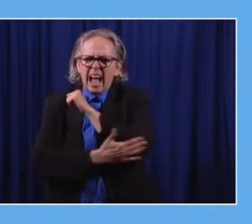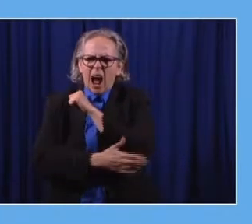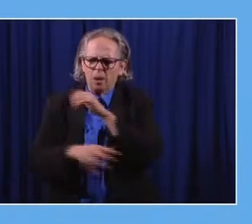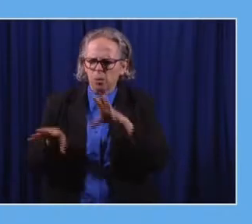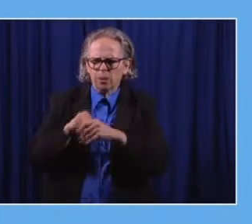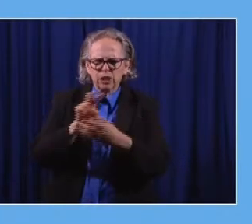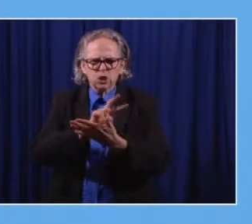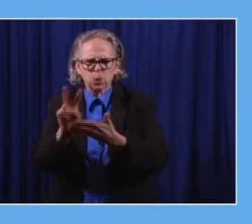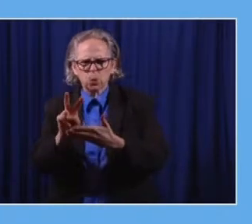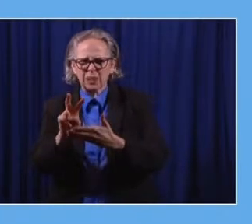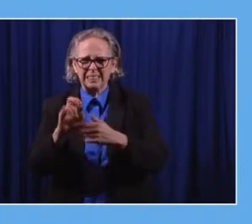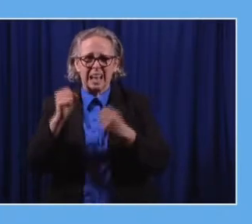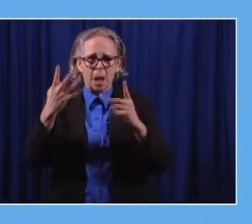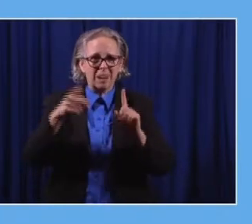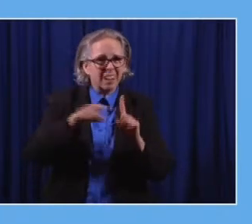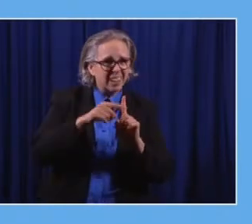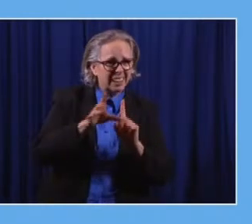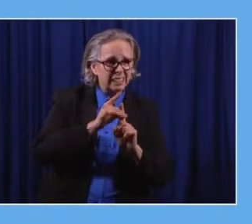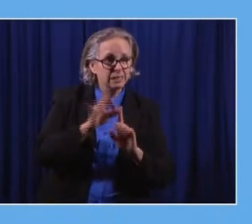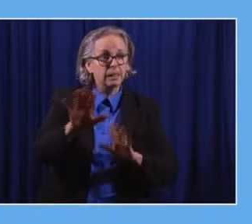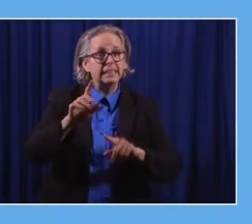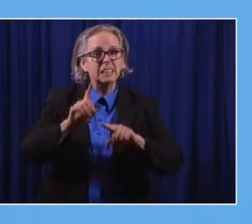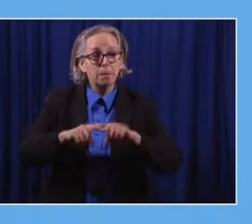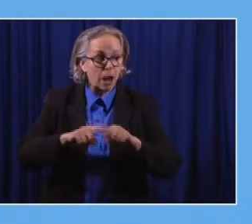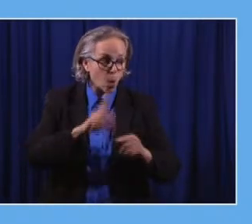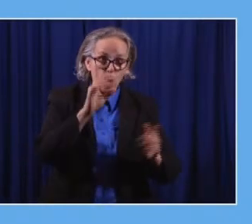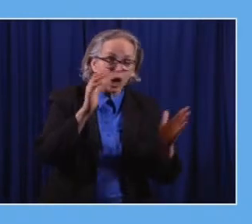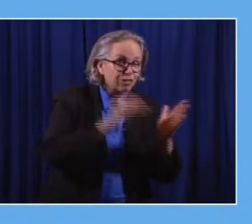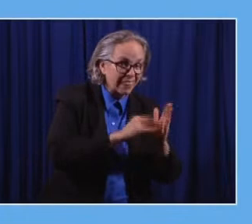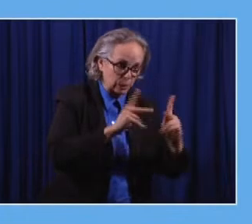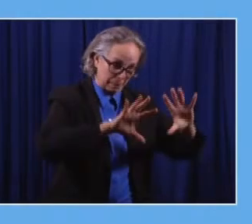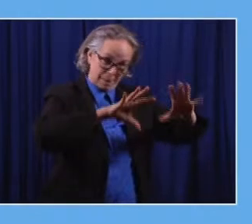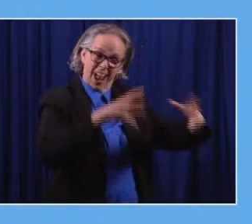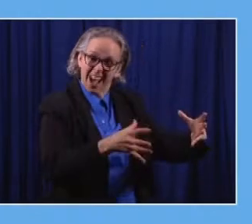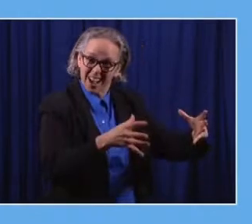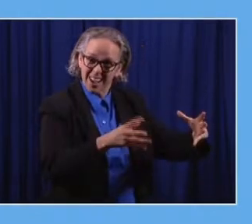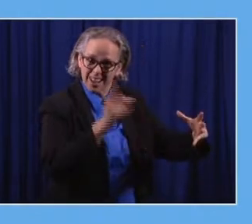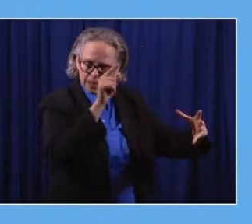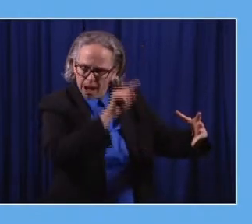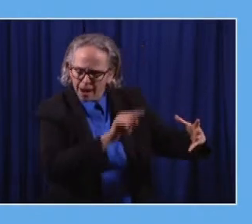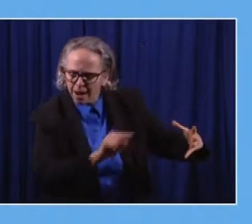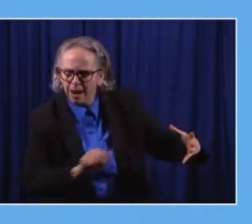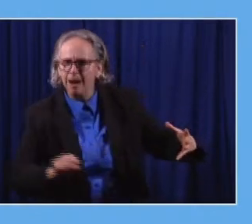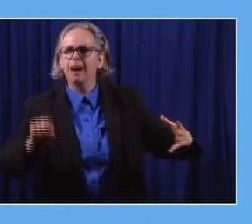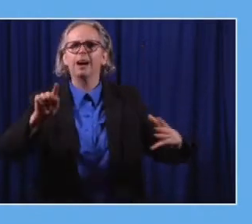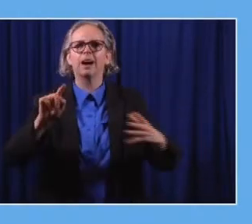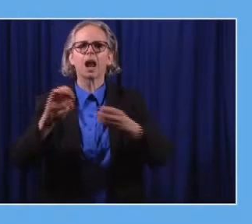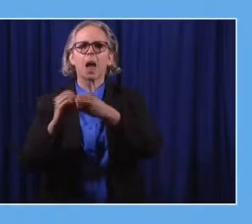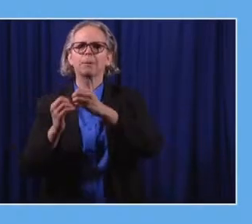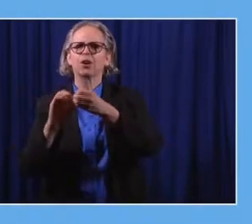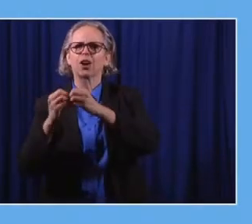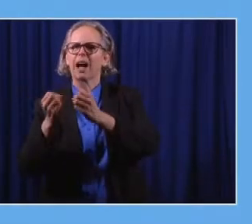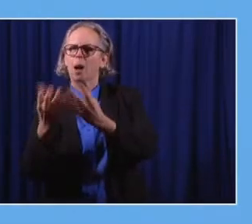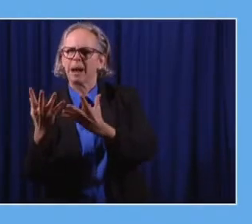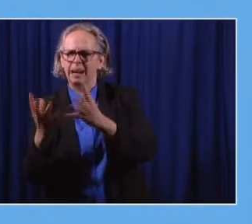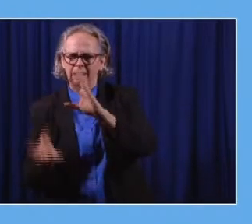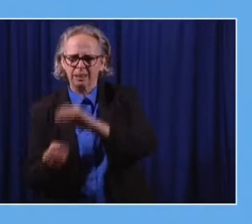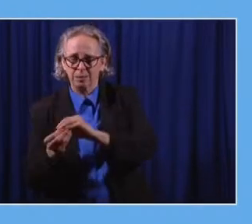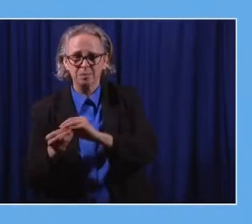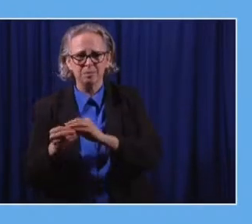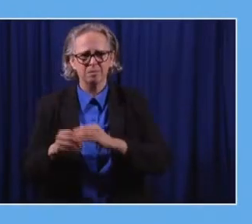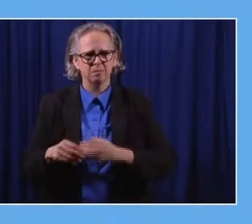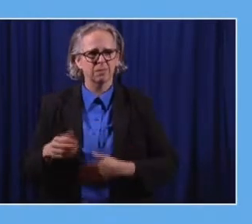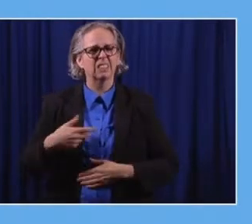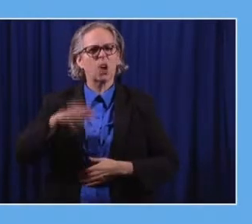on 100,000 population. So we're comparing apples to apples. What you'll see here, and I'll just go down, you start with